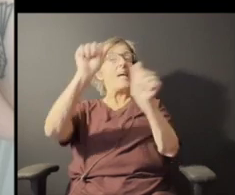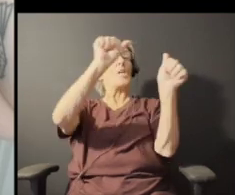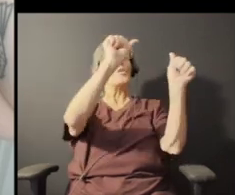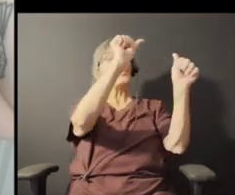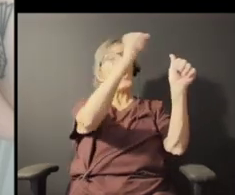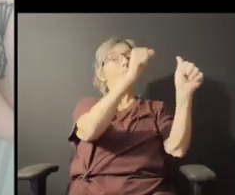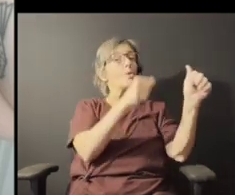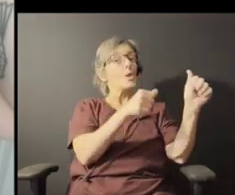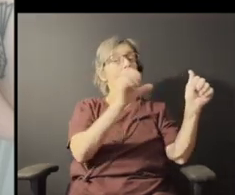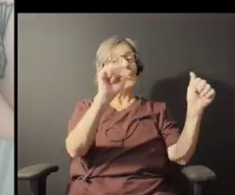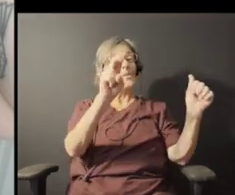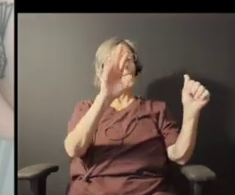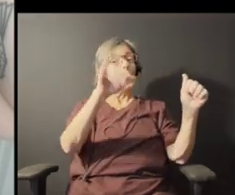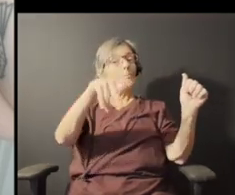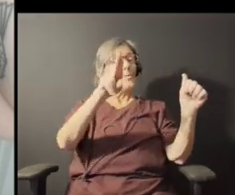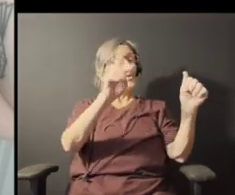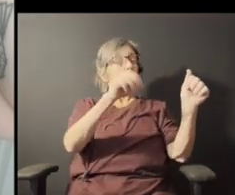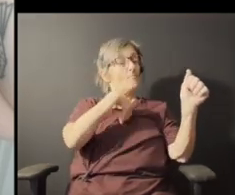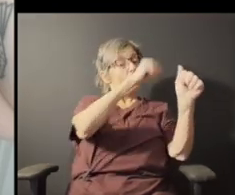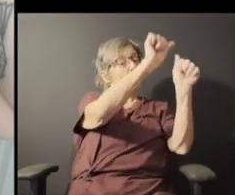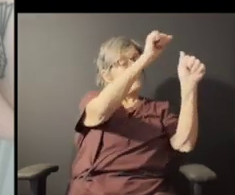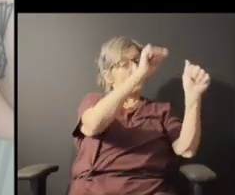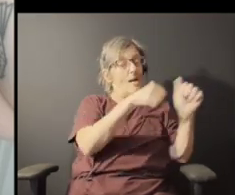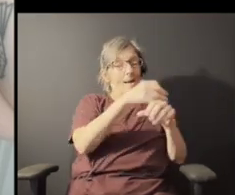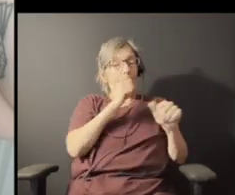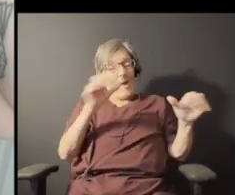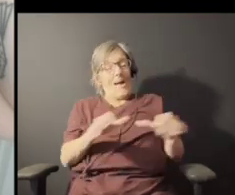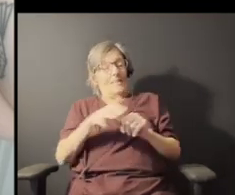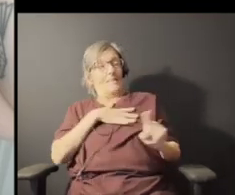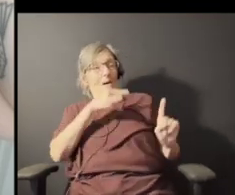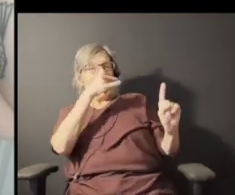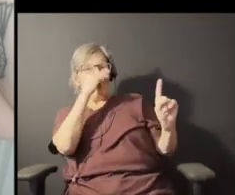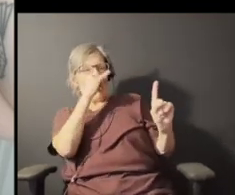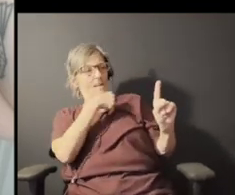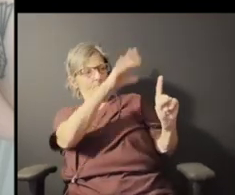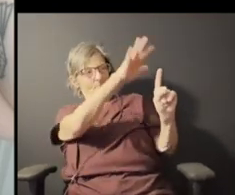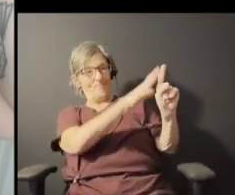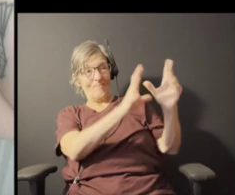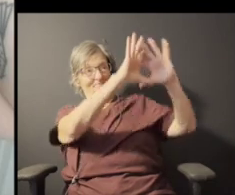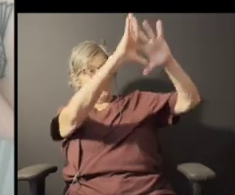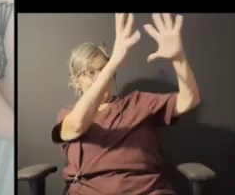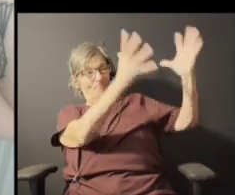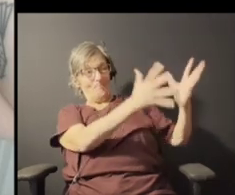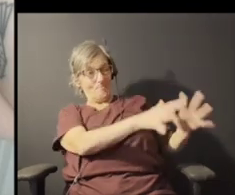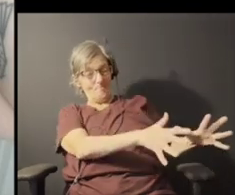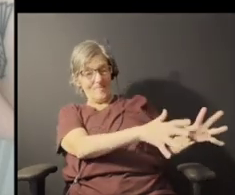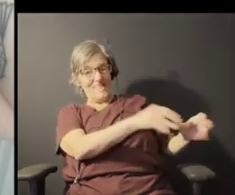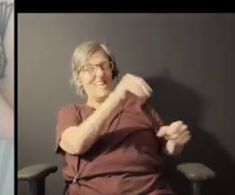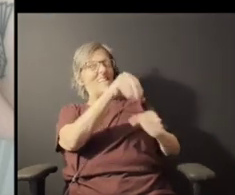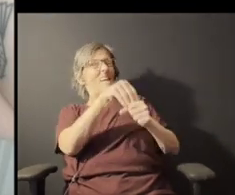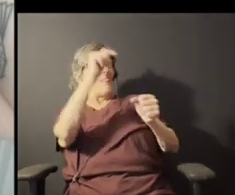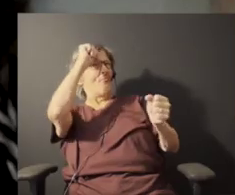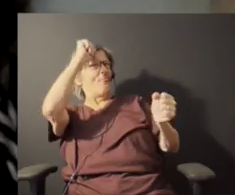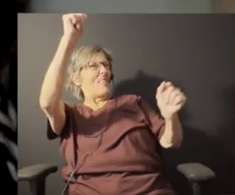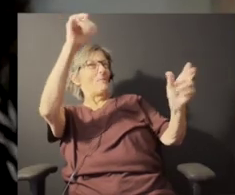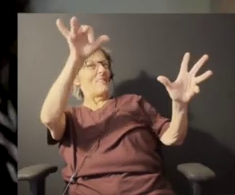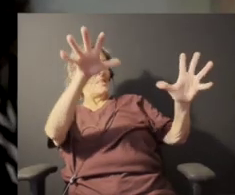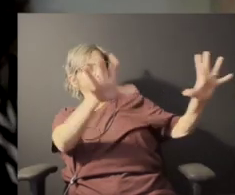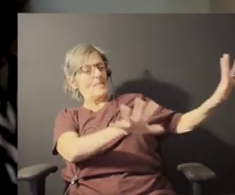sculpture that's going to act as my child in the Interesting.